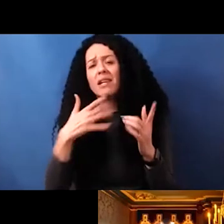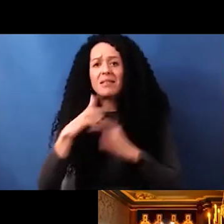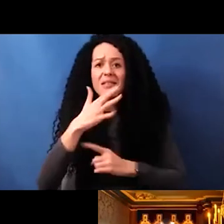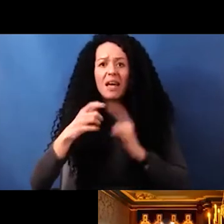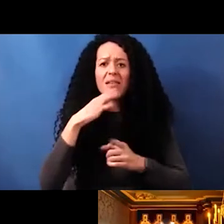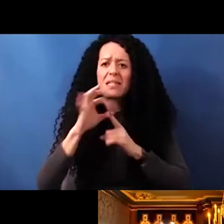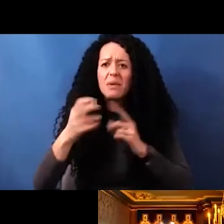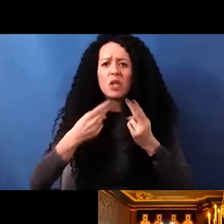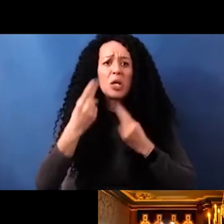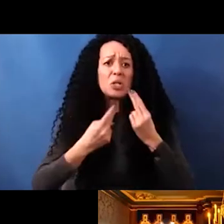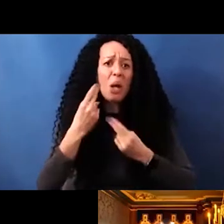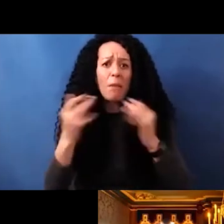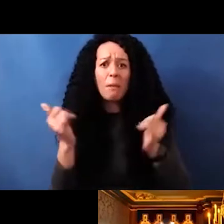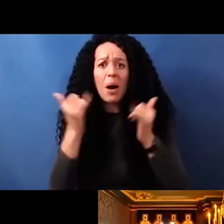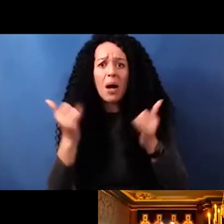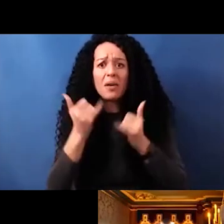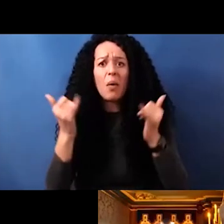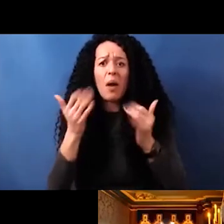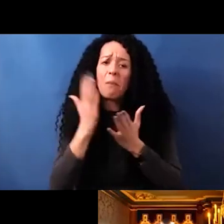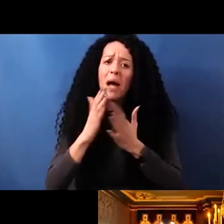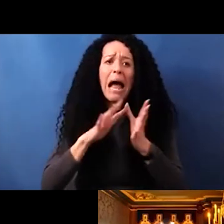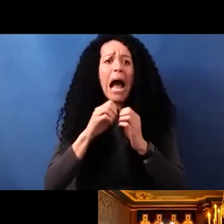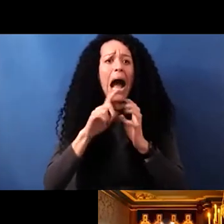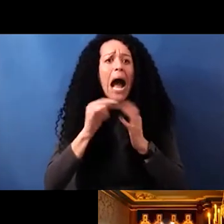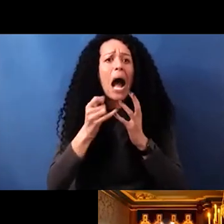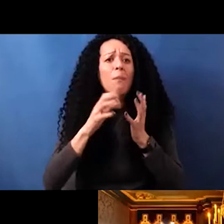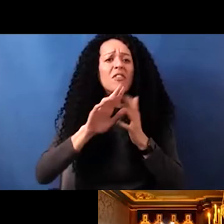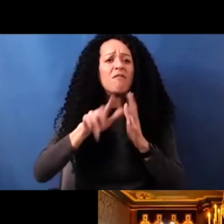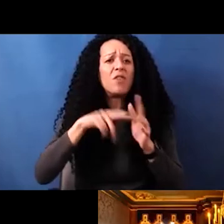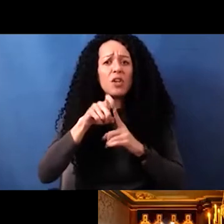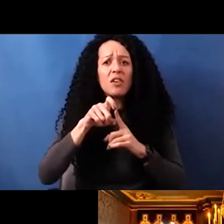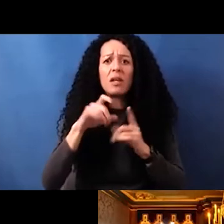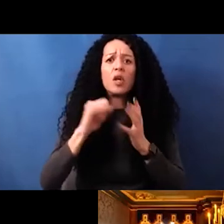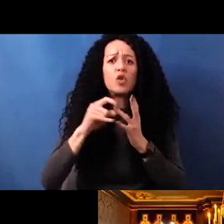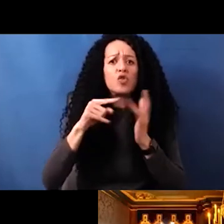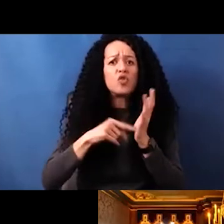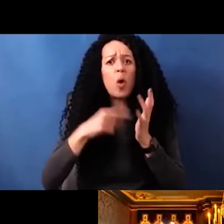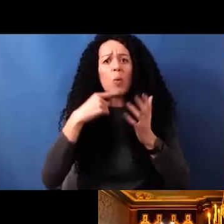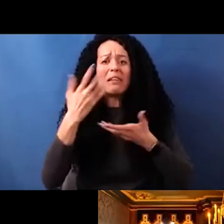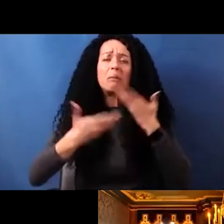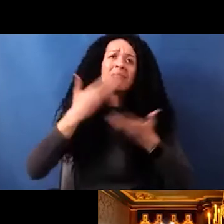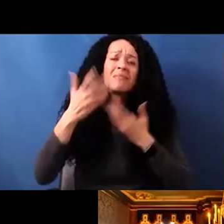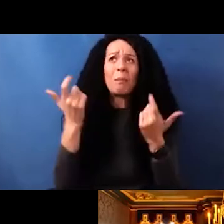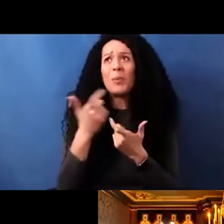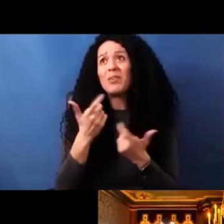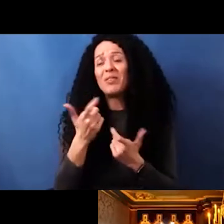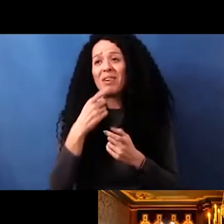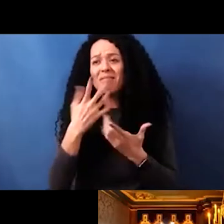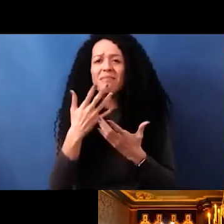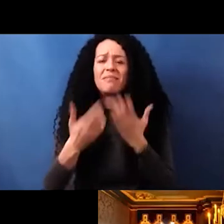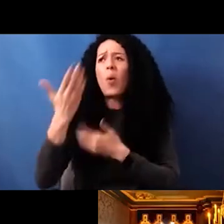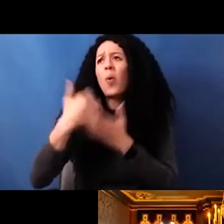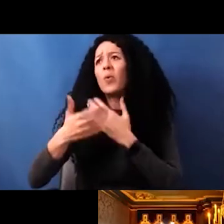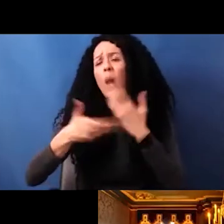especially the supper parties at Abbotsford, when Scott was in the highest glee, telling amusing tales, ancient